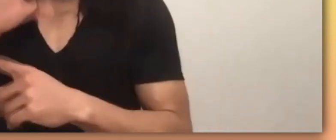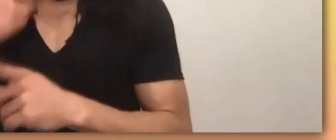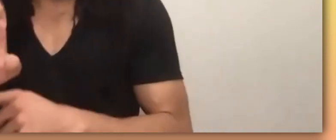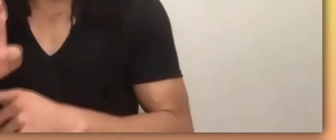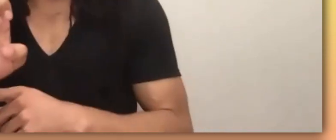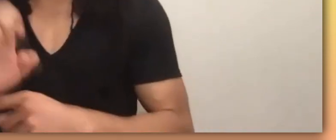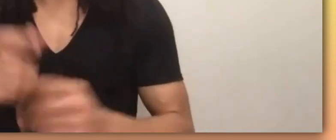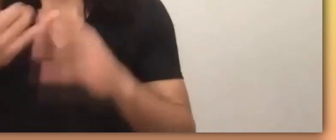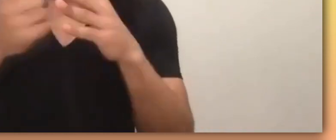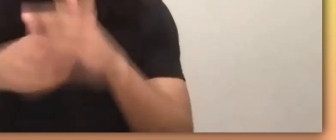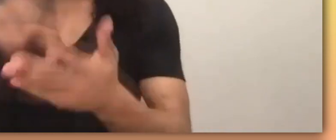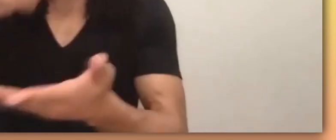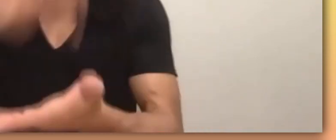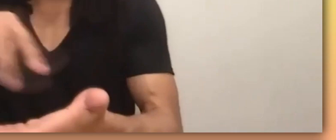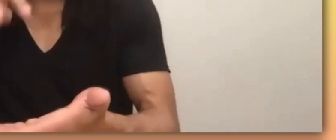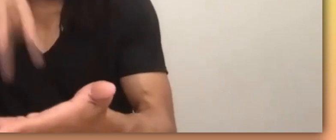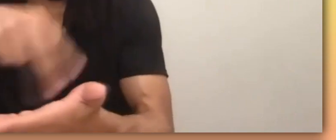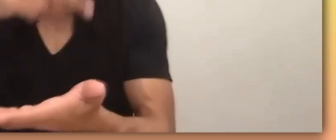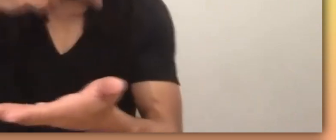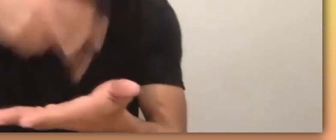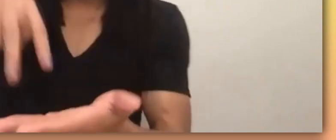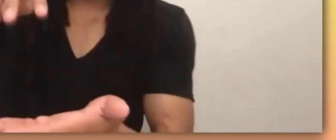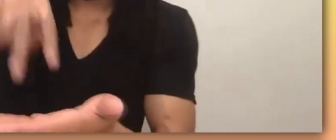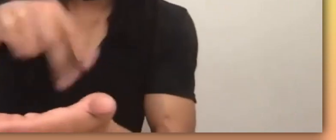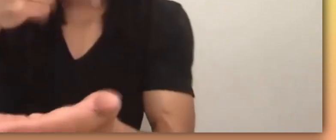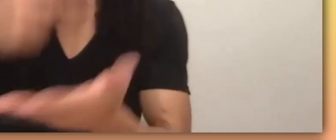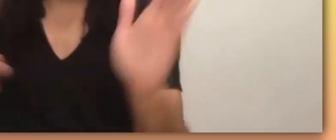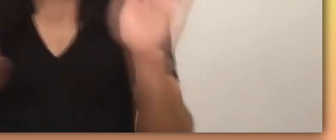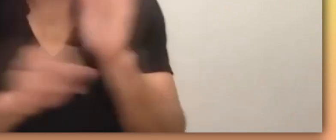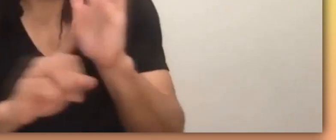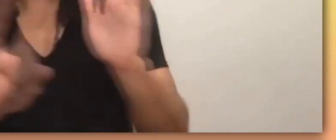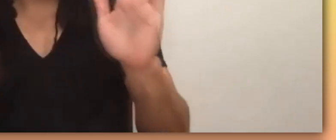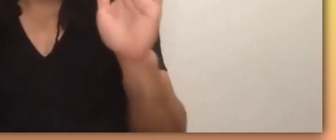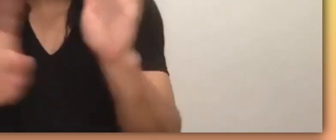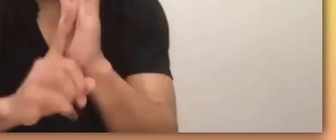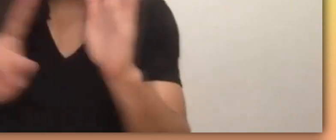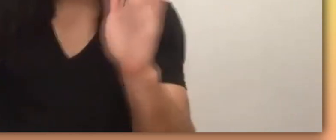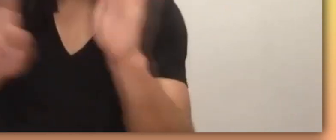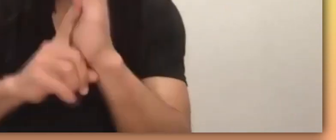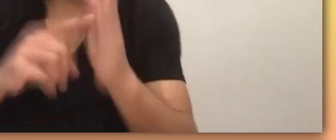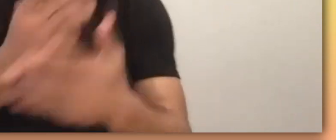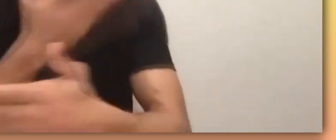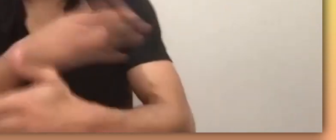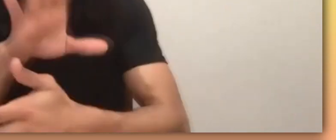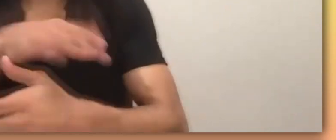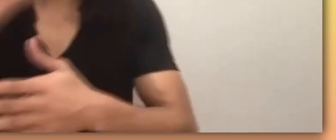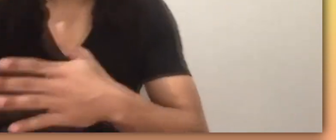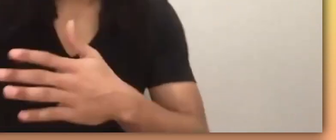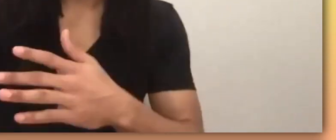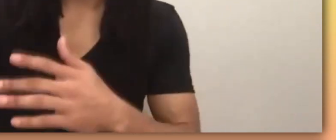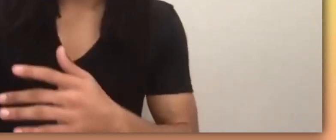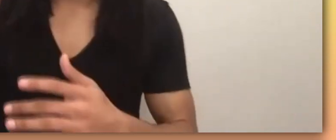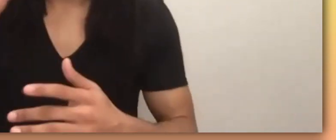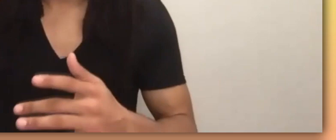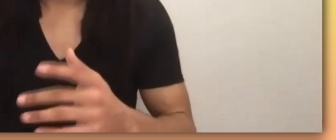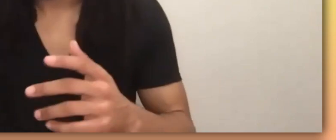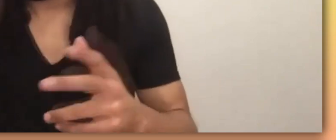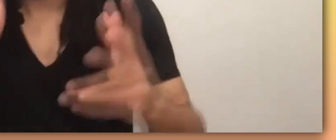begins to dance as the beeps overlap in rhythm.